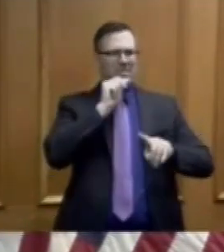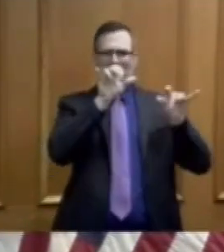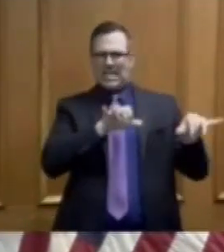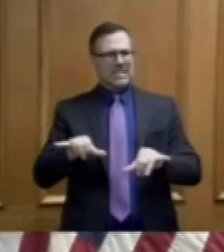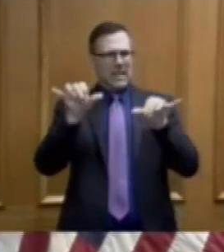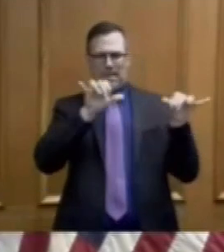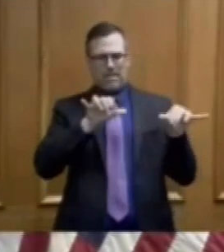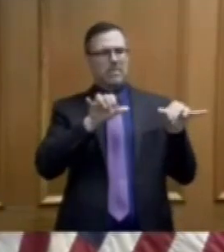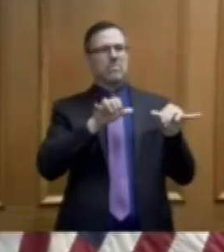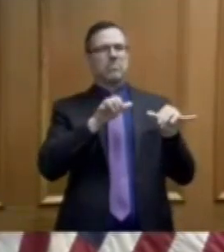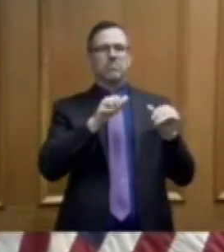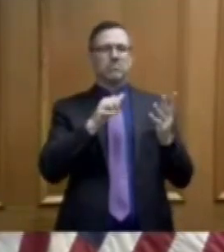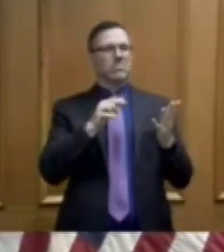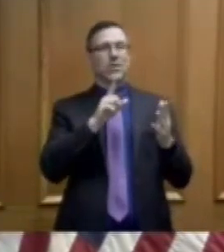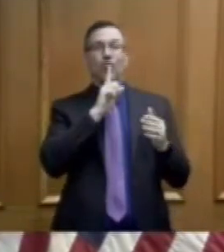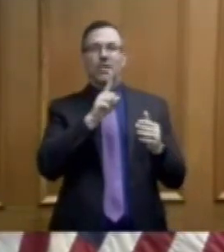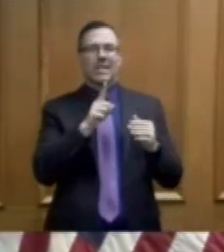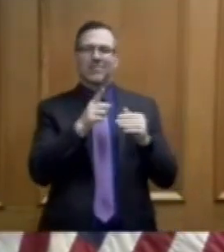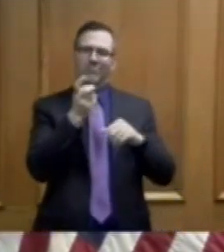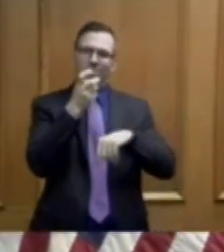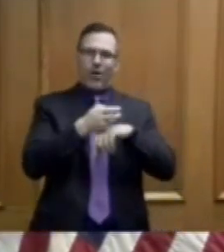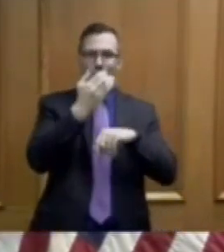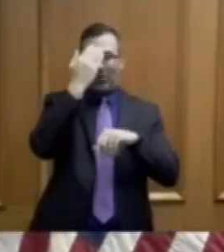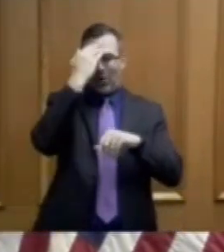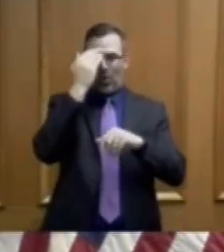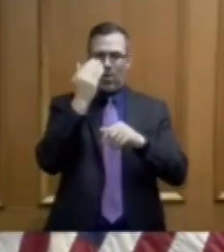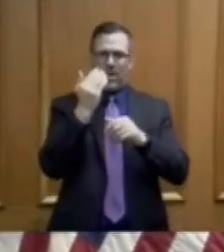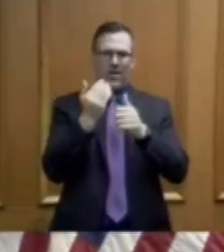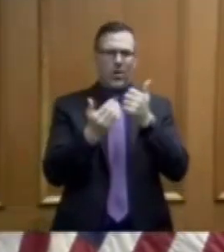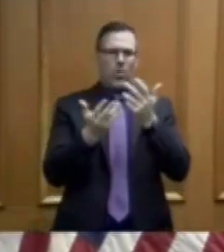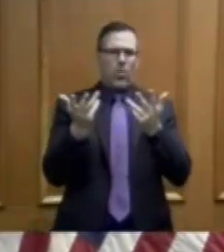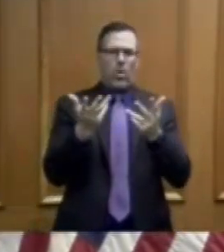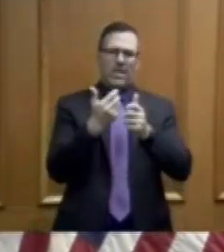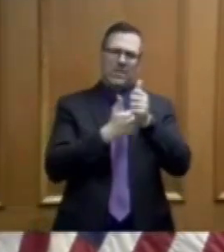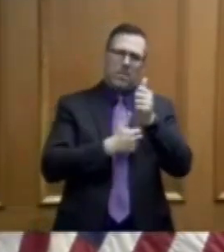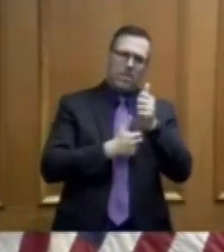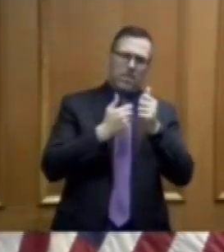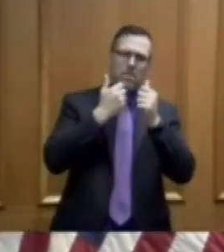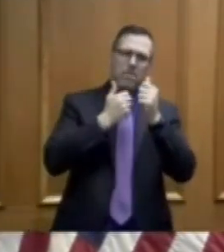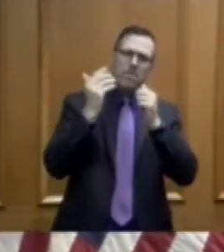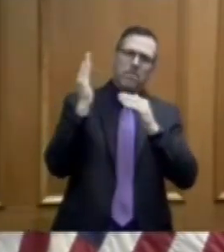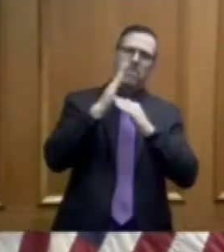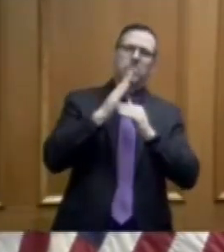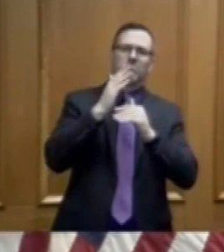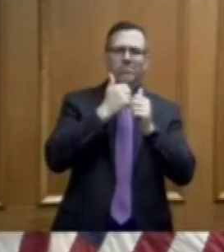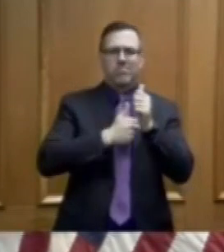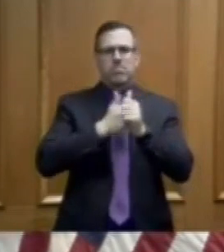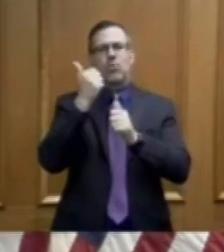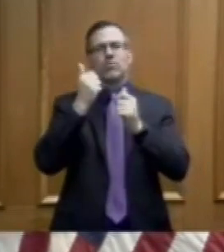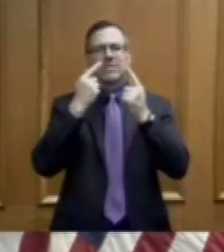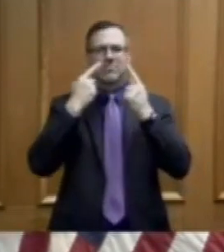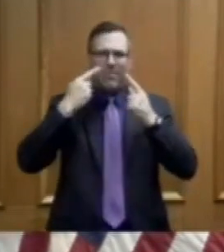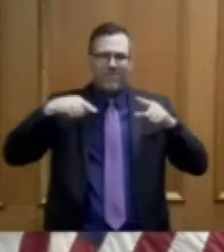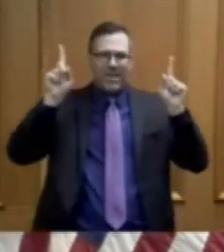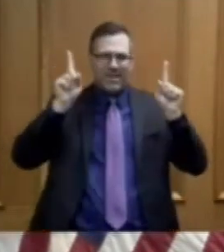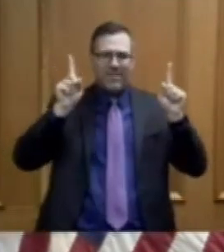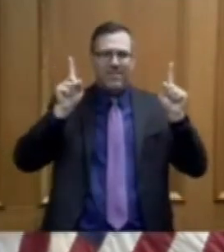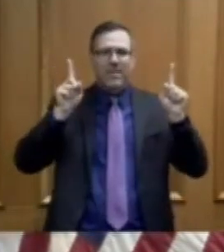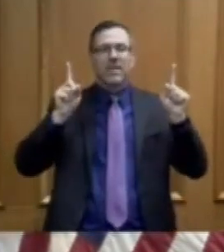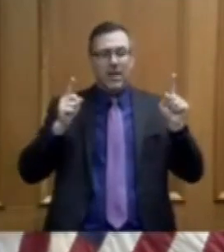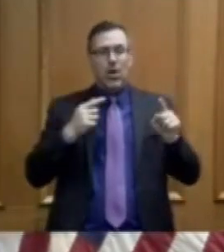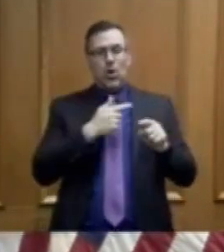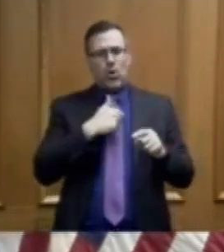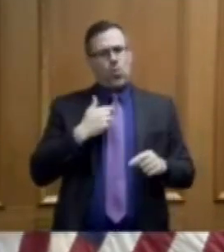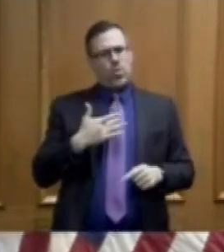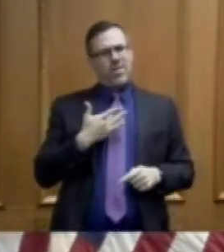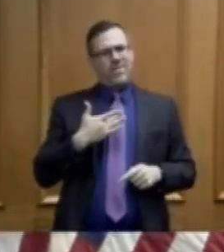evidence of what is most effective in social distancing. We do think that what we have done will make a significant